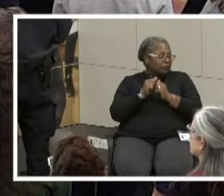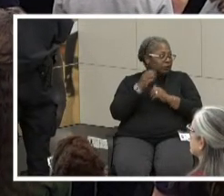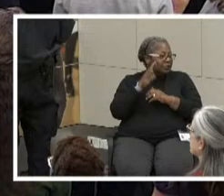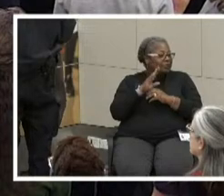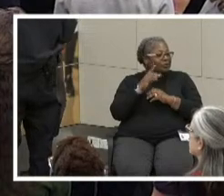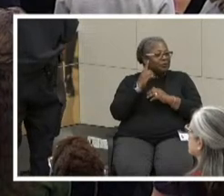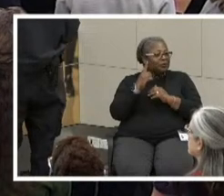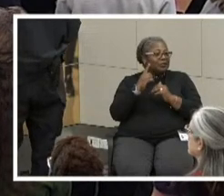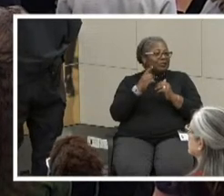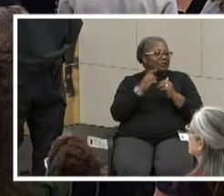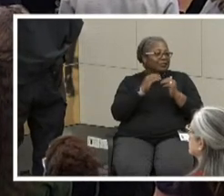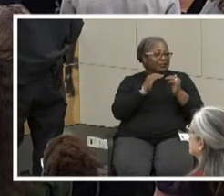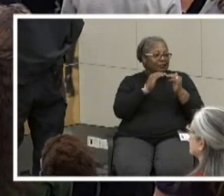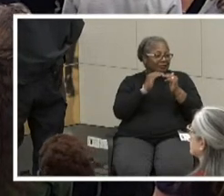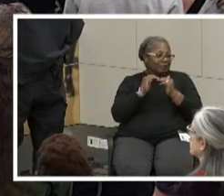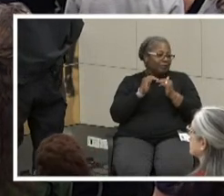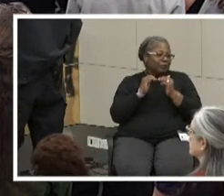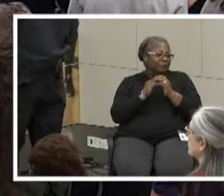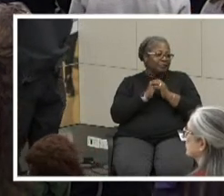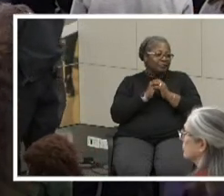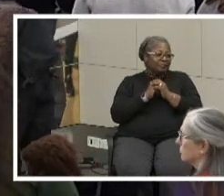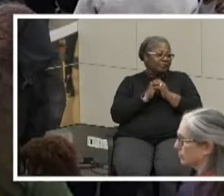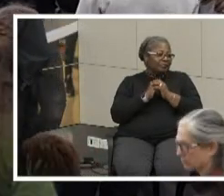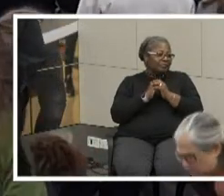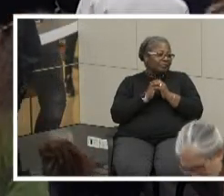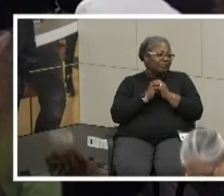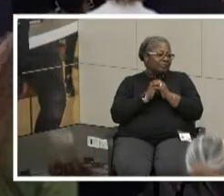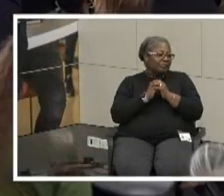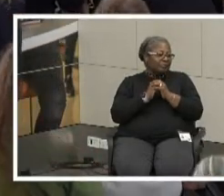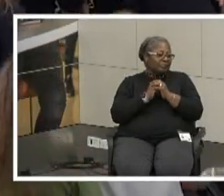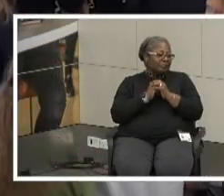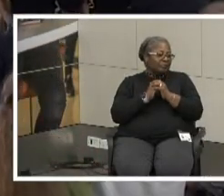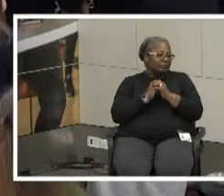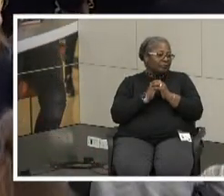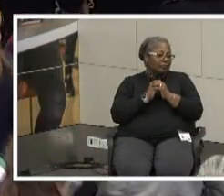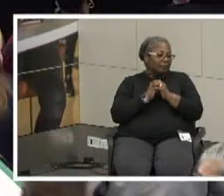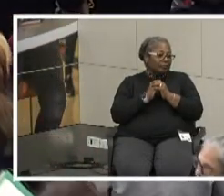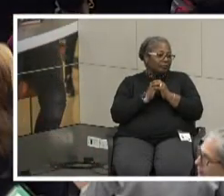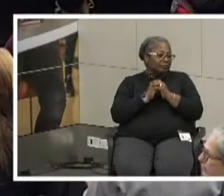God one and indivisible thank